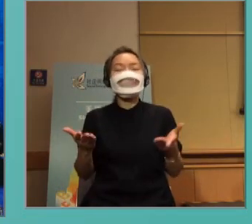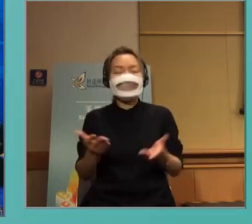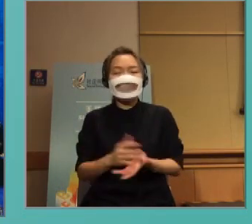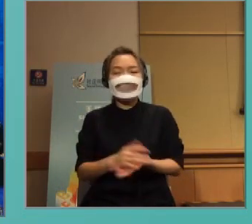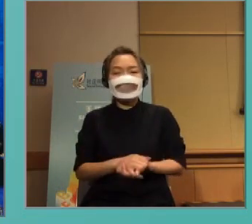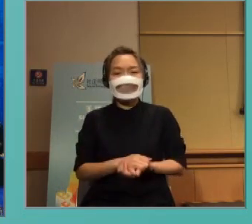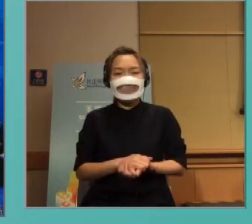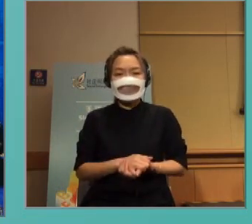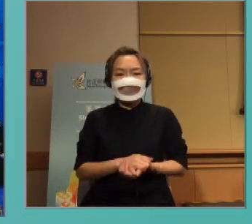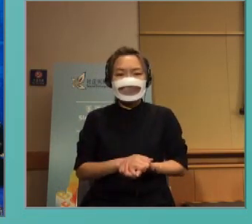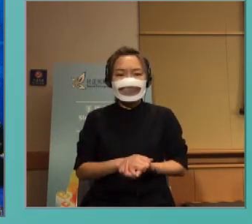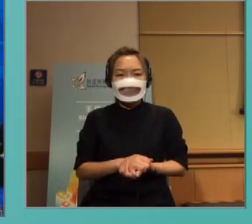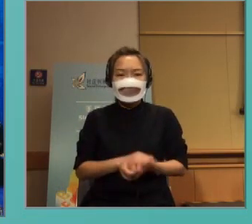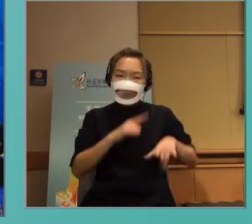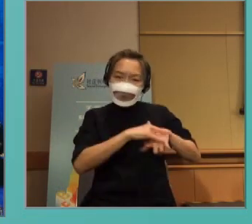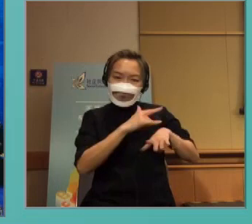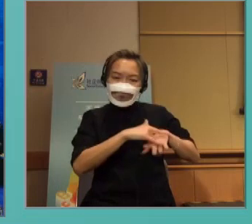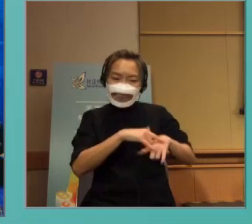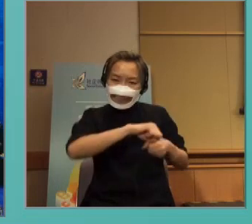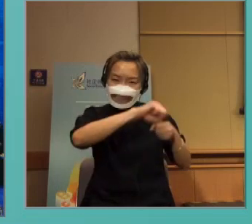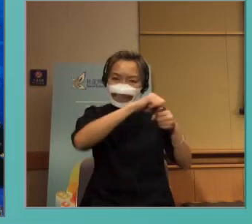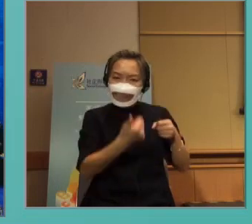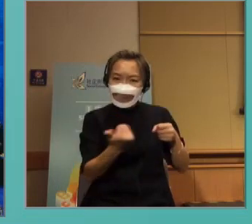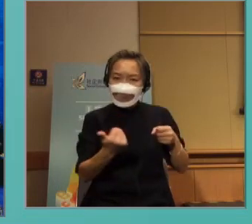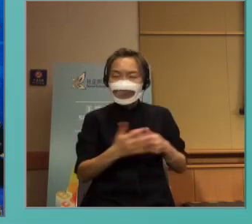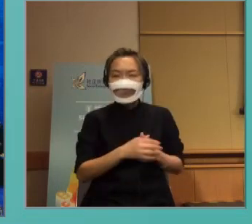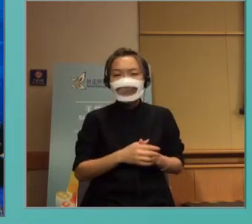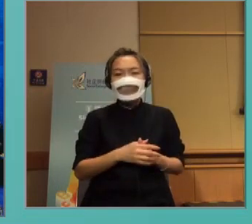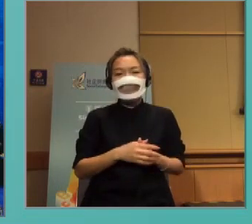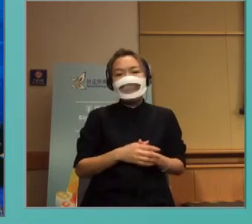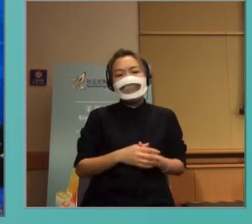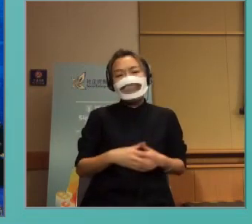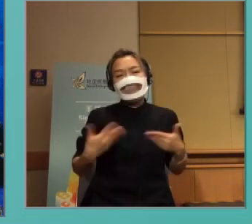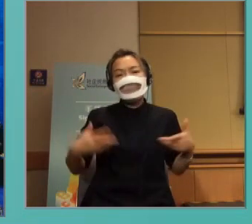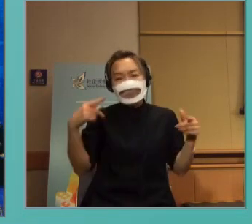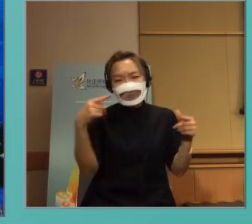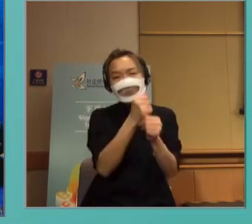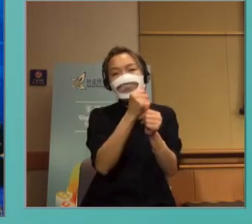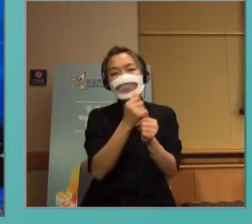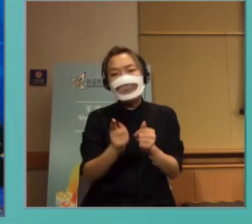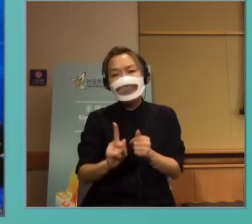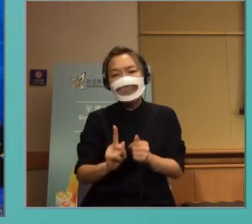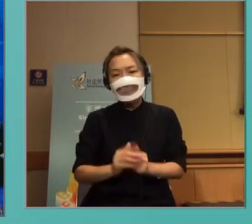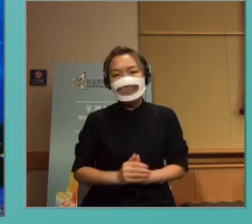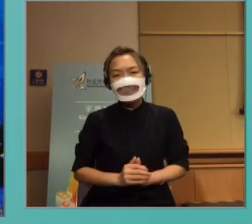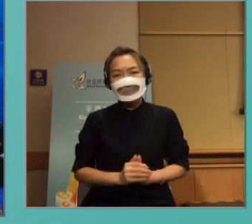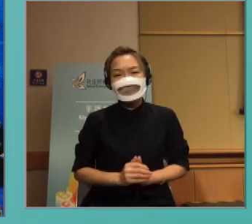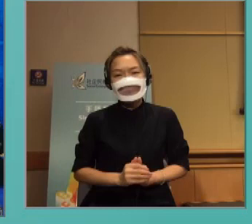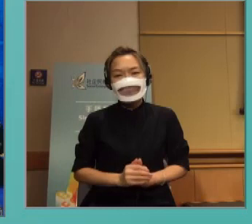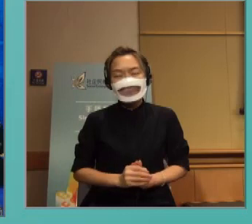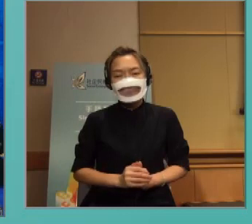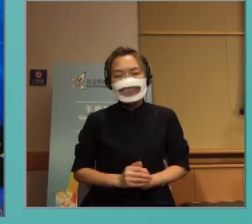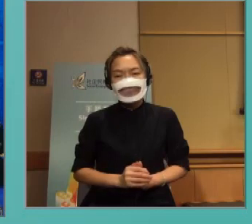this session up. That's really amazing. I think we are just very good in timing,